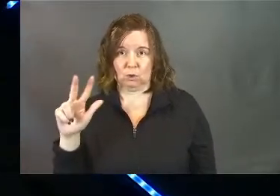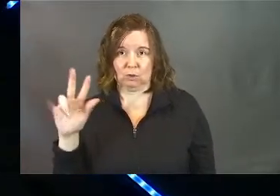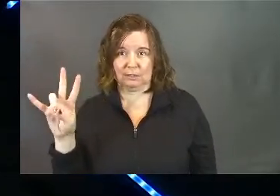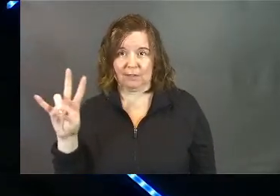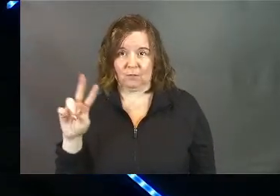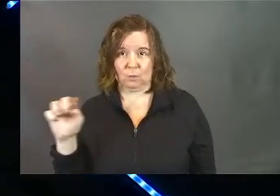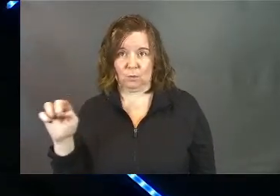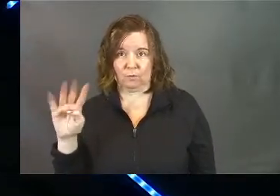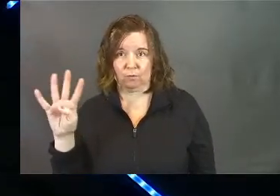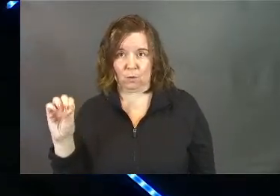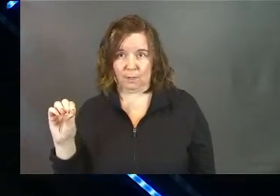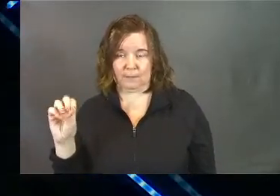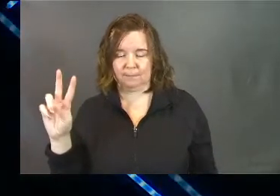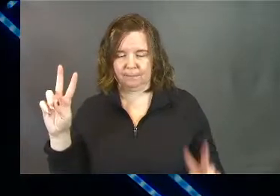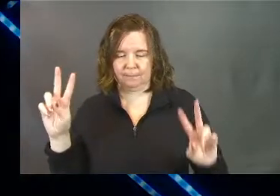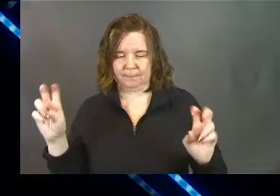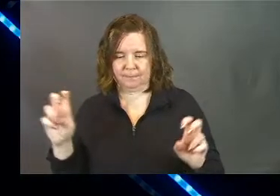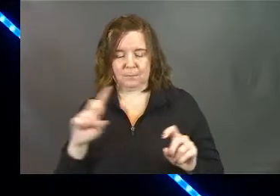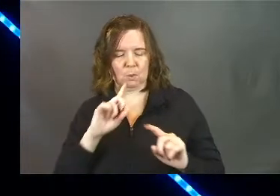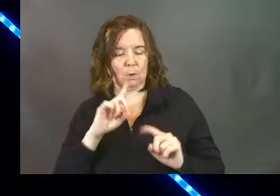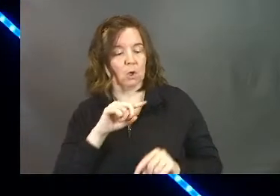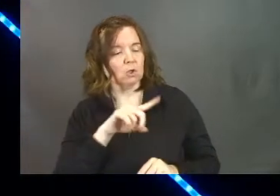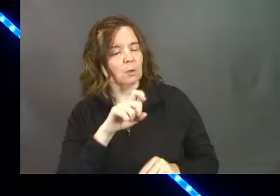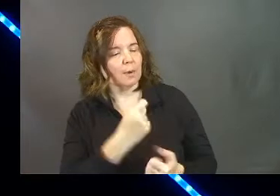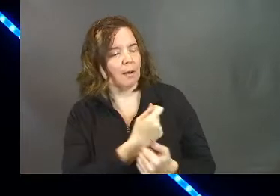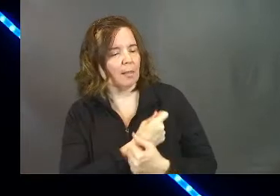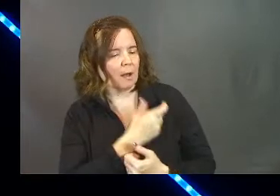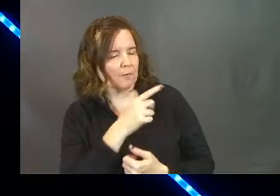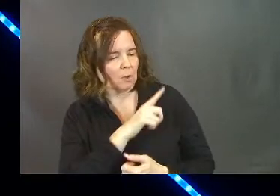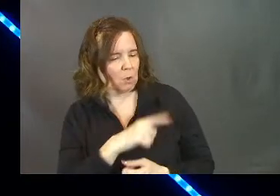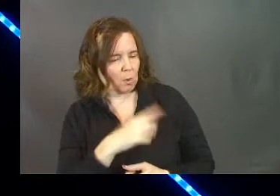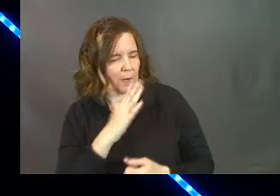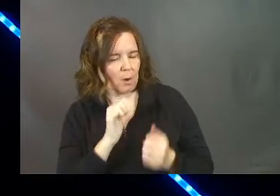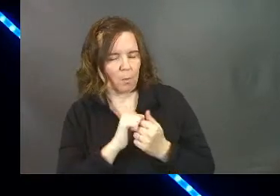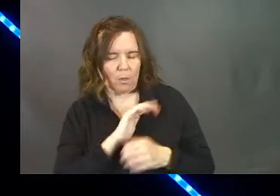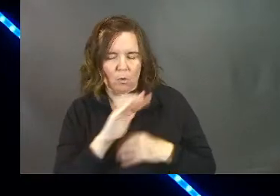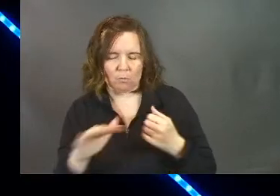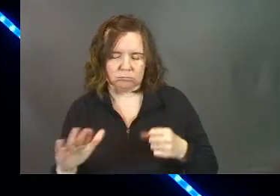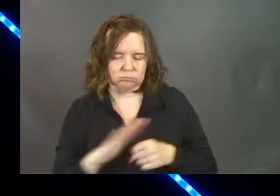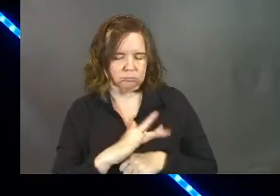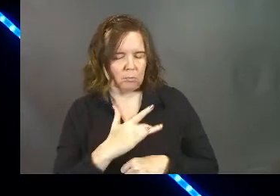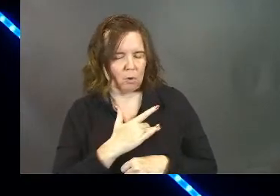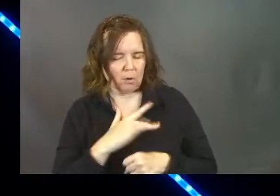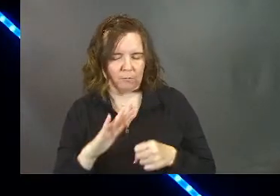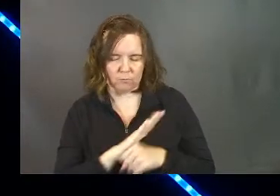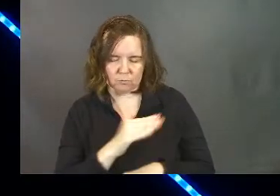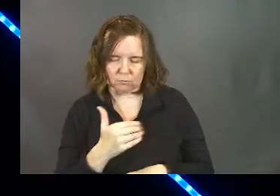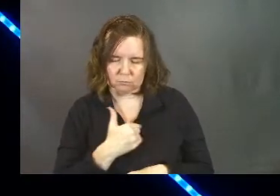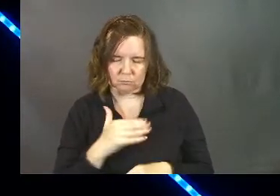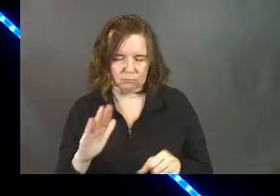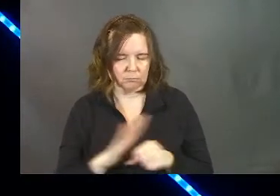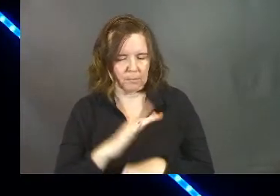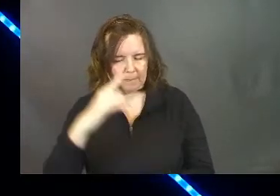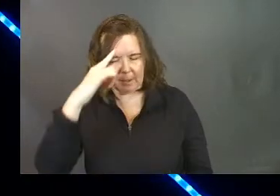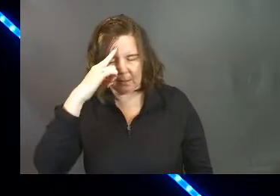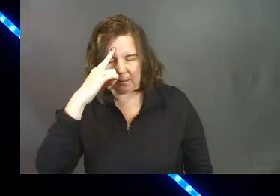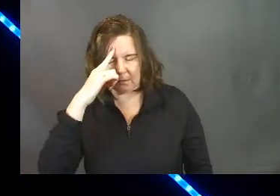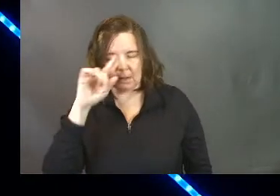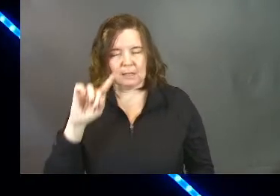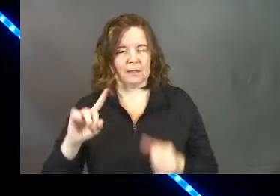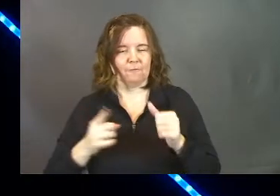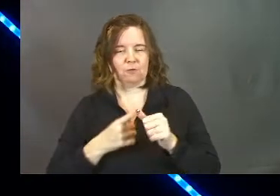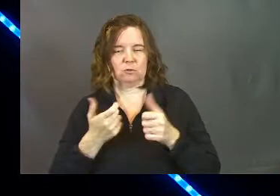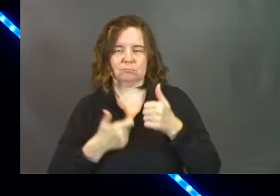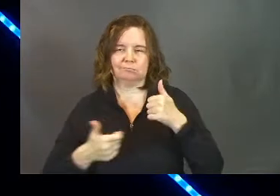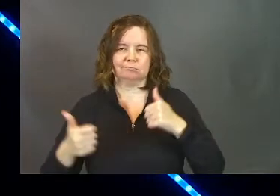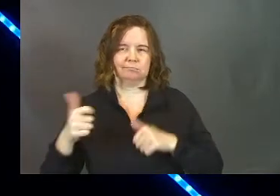40. Jesus replied, you must love the Lord your God with all of your heart, all your soul, and all your mind. This is the first